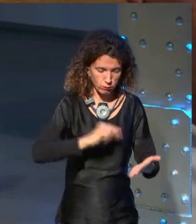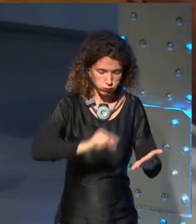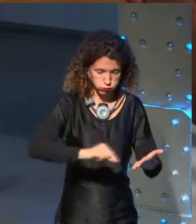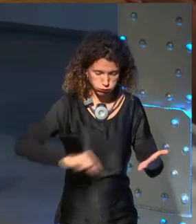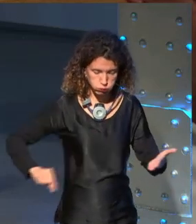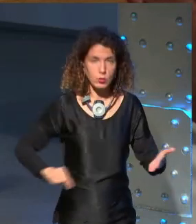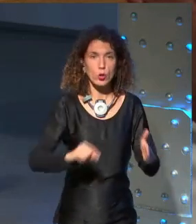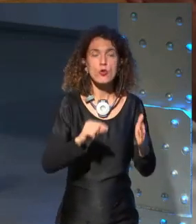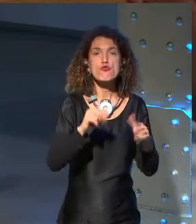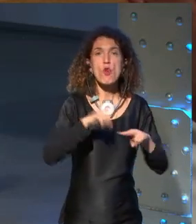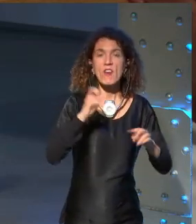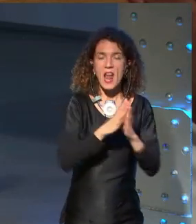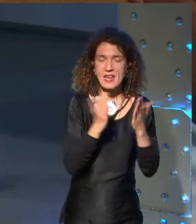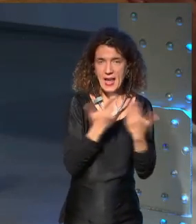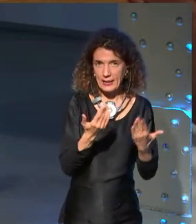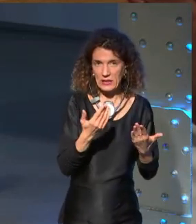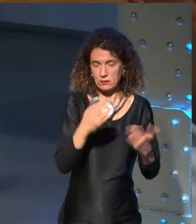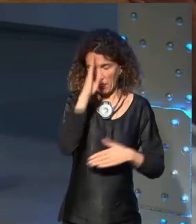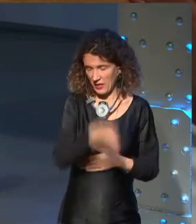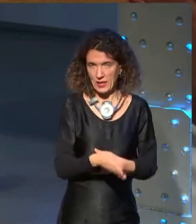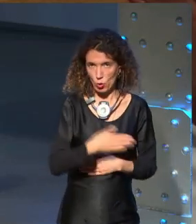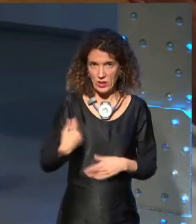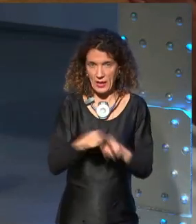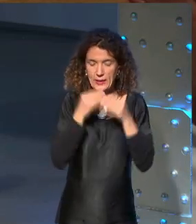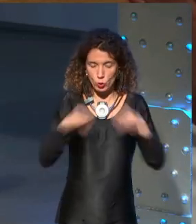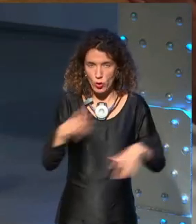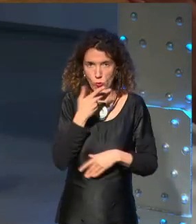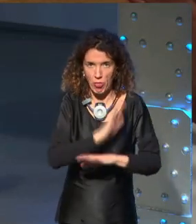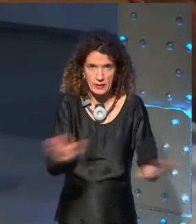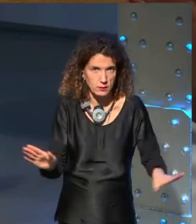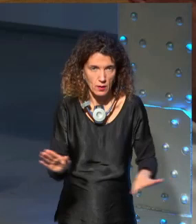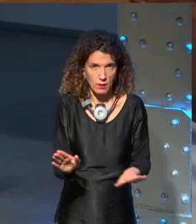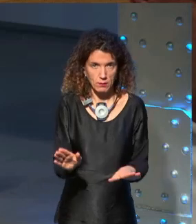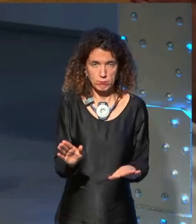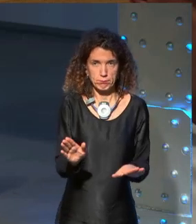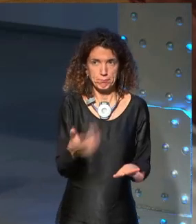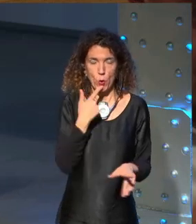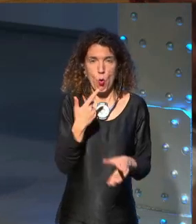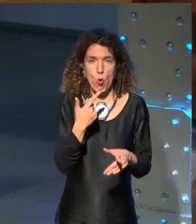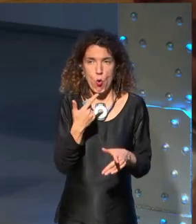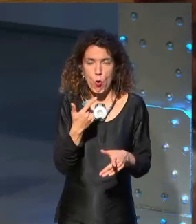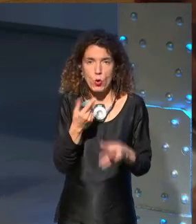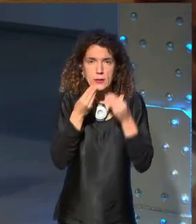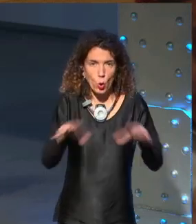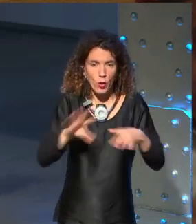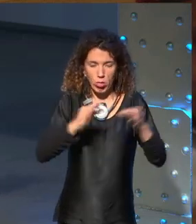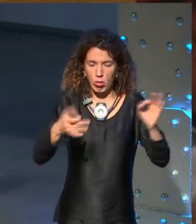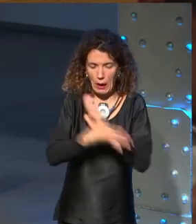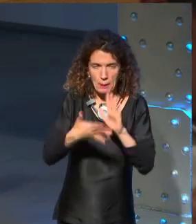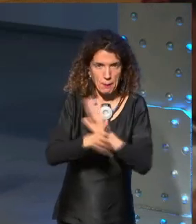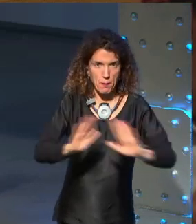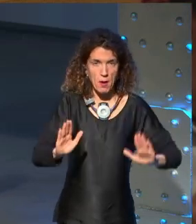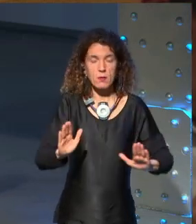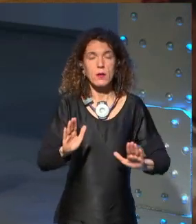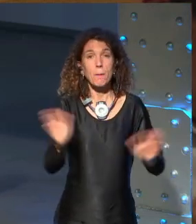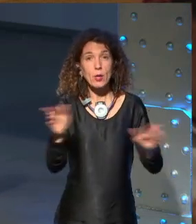annotations or quotes, and it's not so often when I read crime novels, you go more to the plot and to the events or what's happening